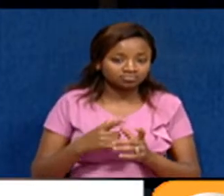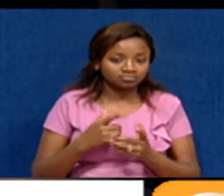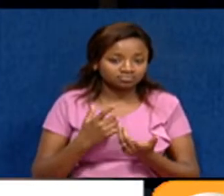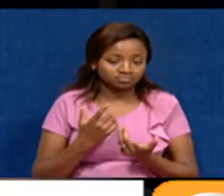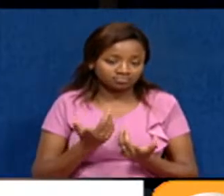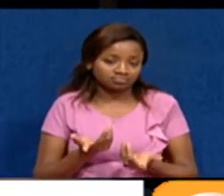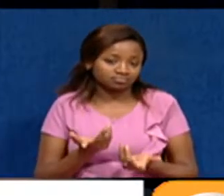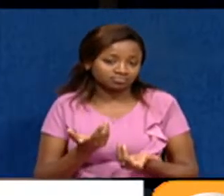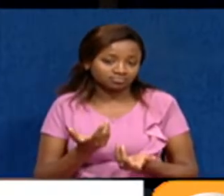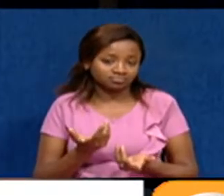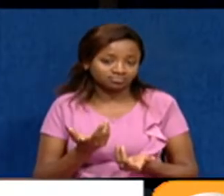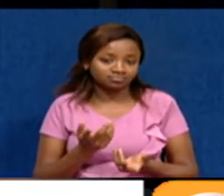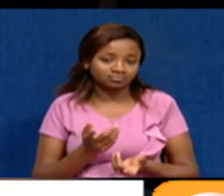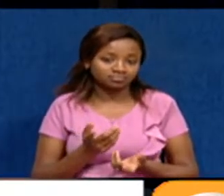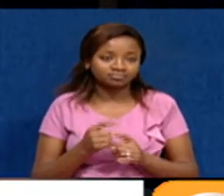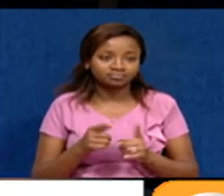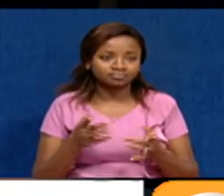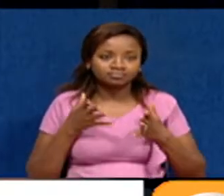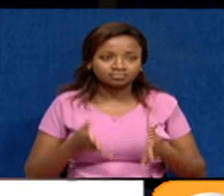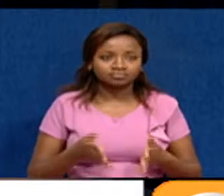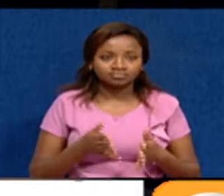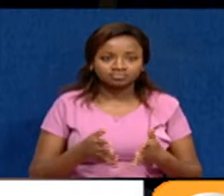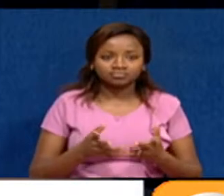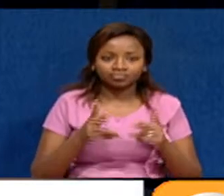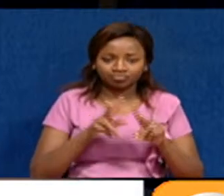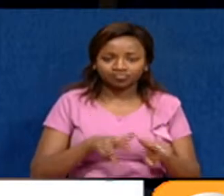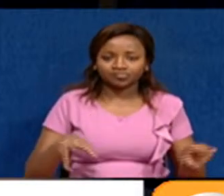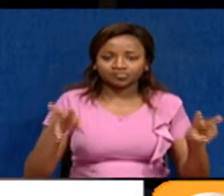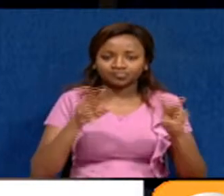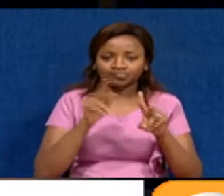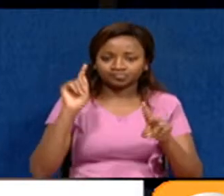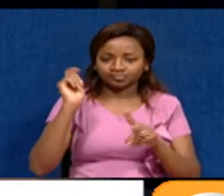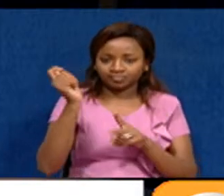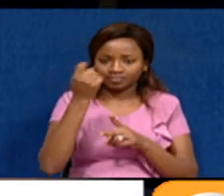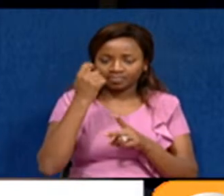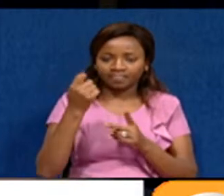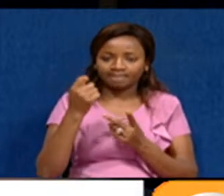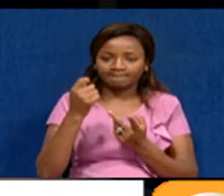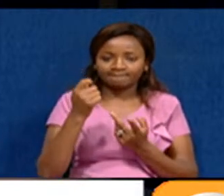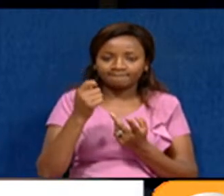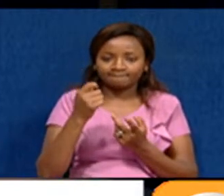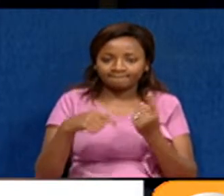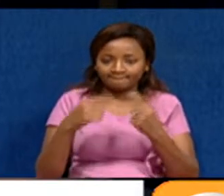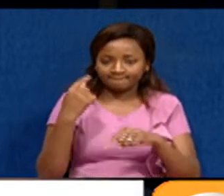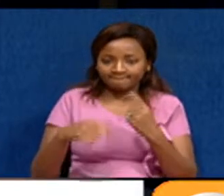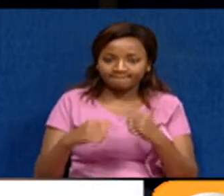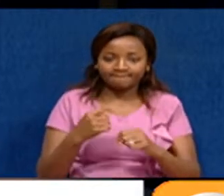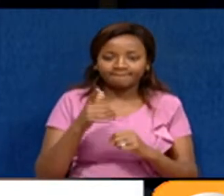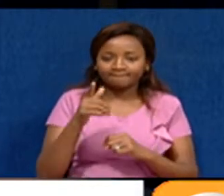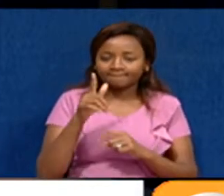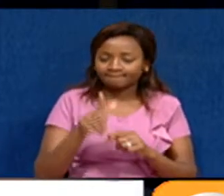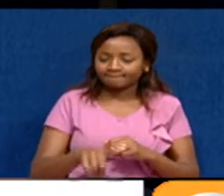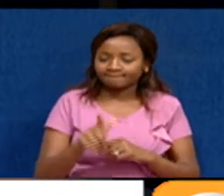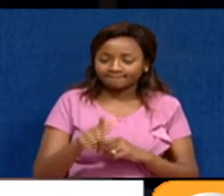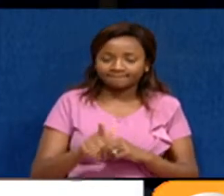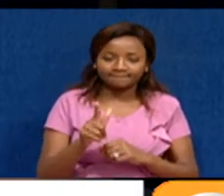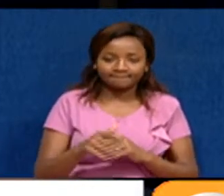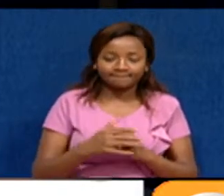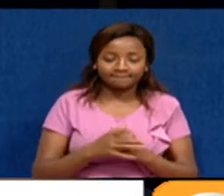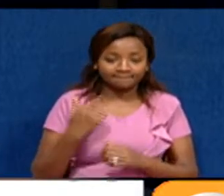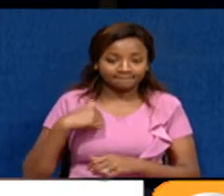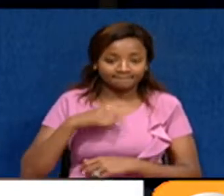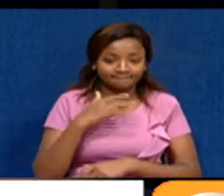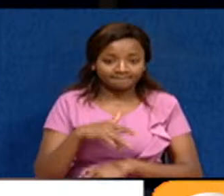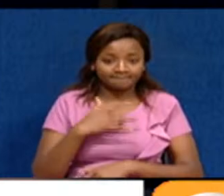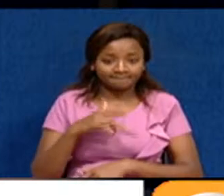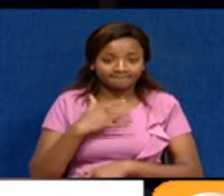place? At the moment, the value of the Kenyan league is at its lowest. I mean, are we proud